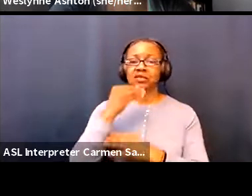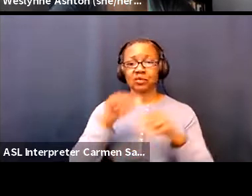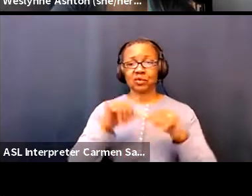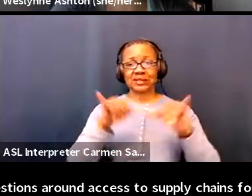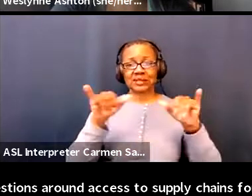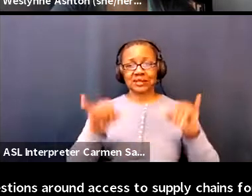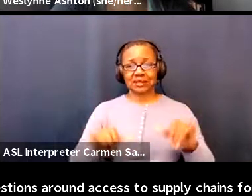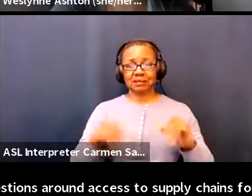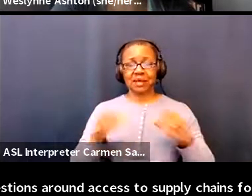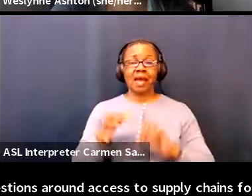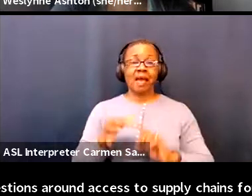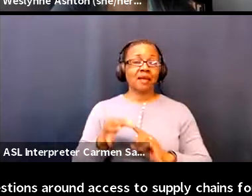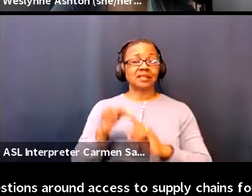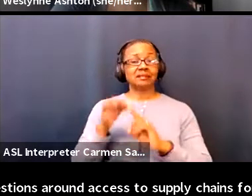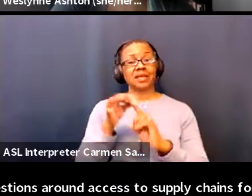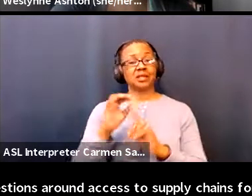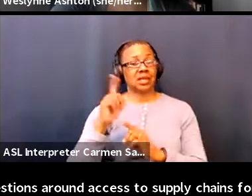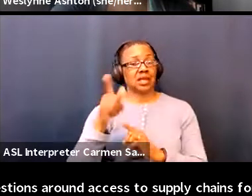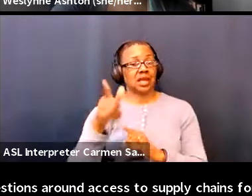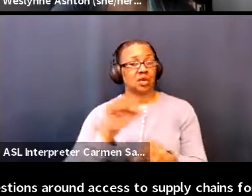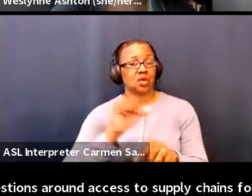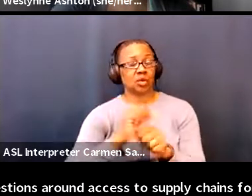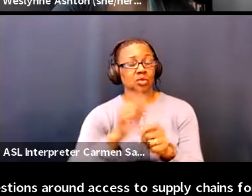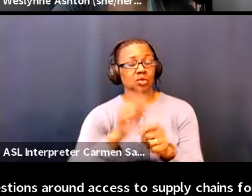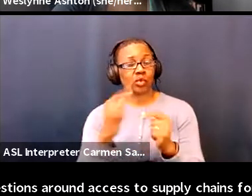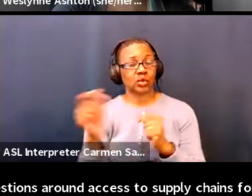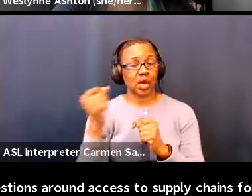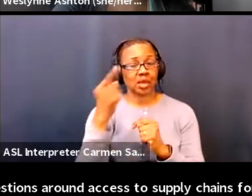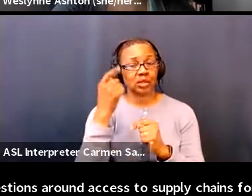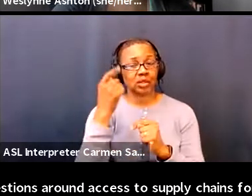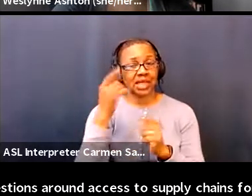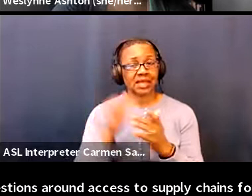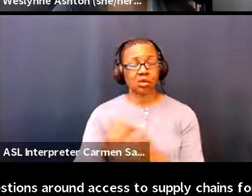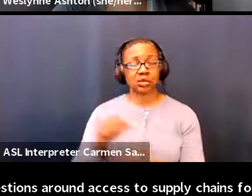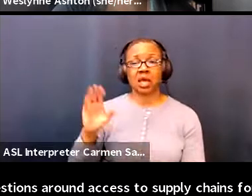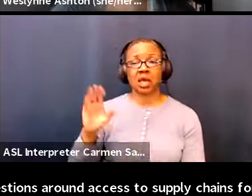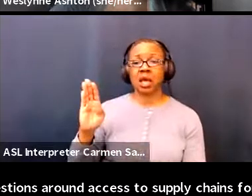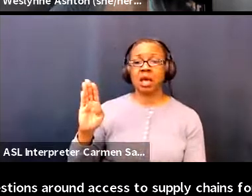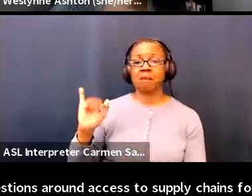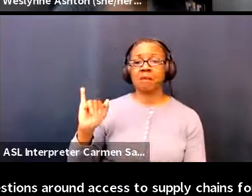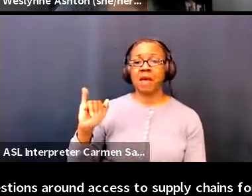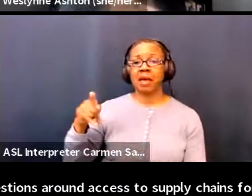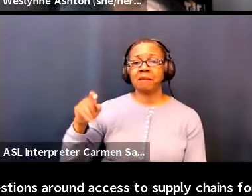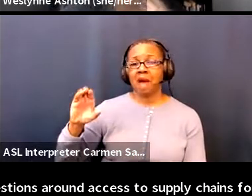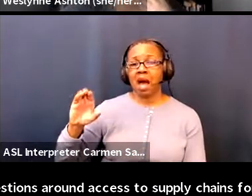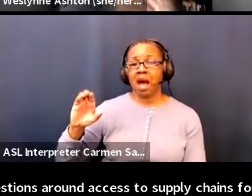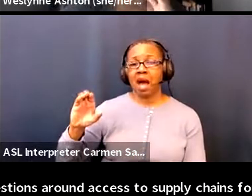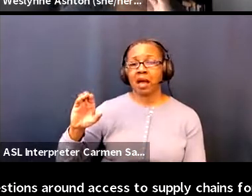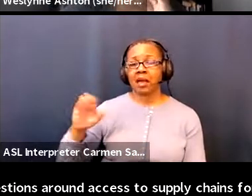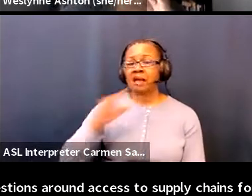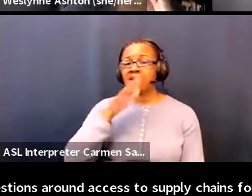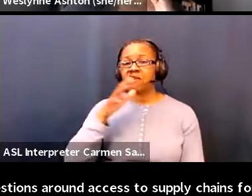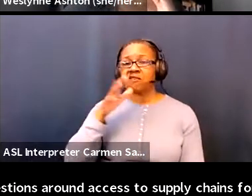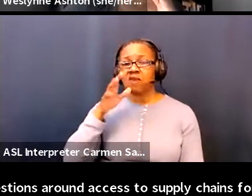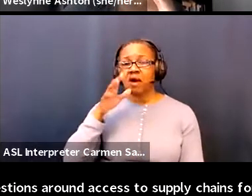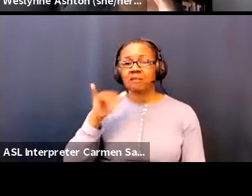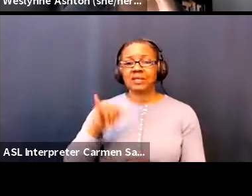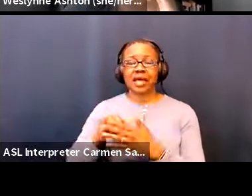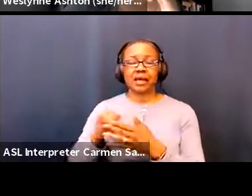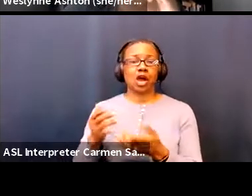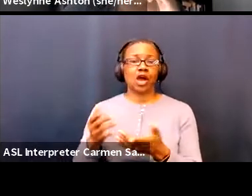And especially eventually working to understand those BIPOC-owned farms that are